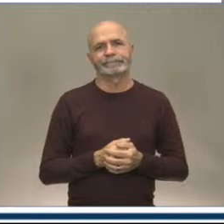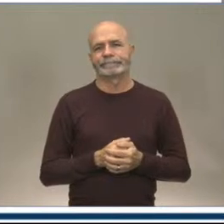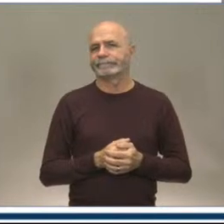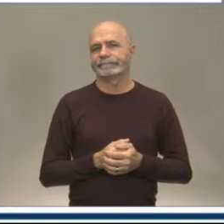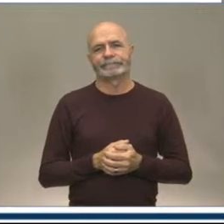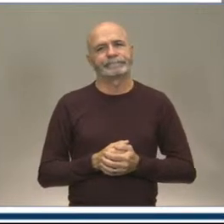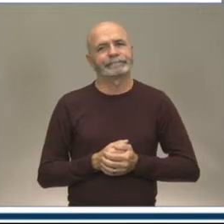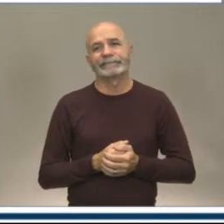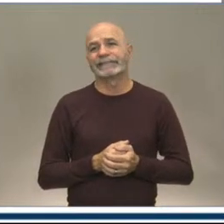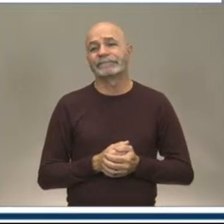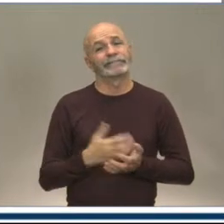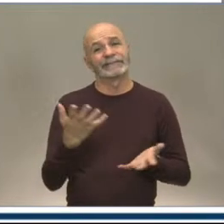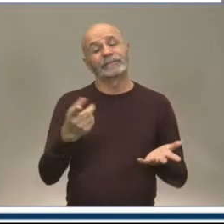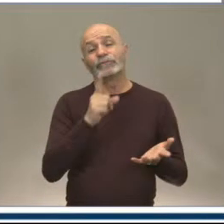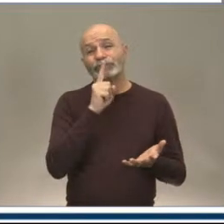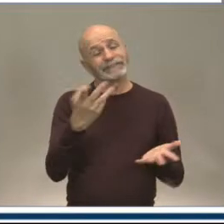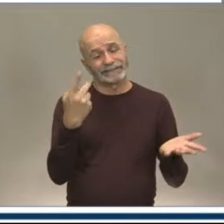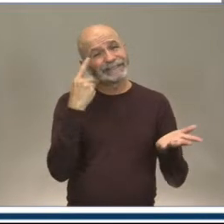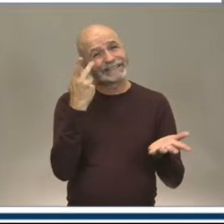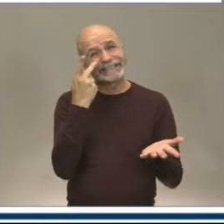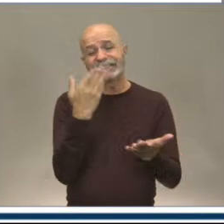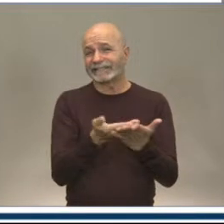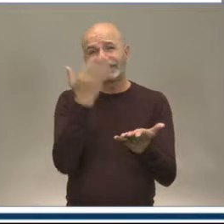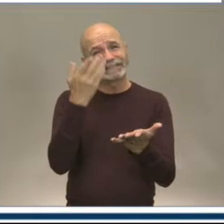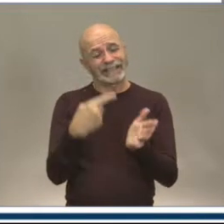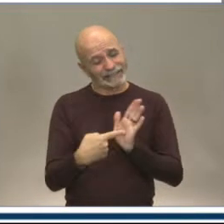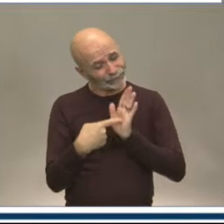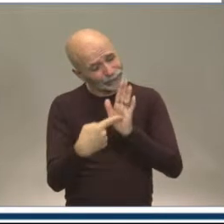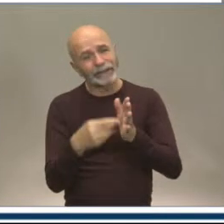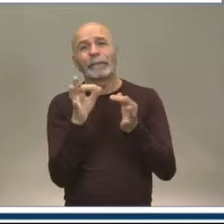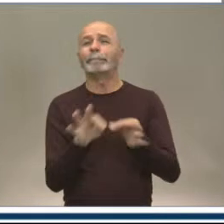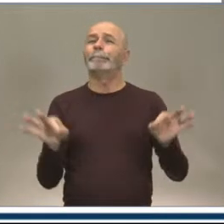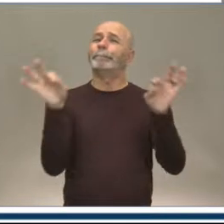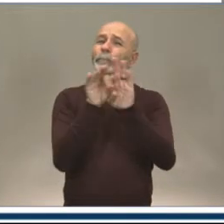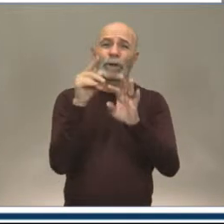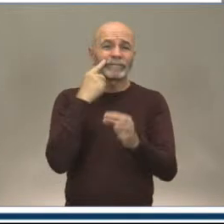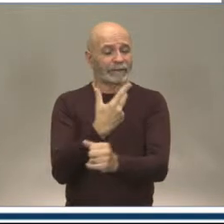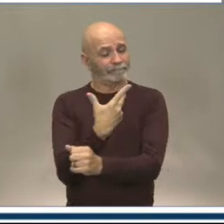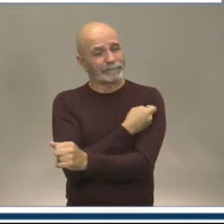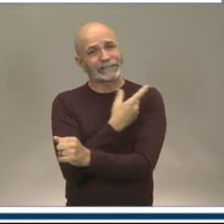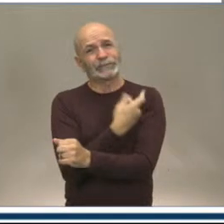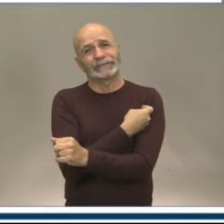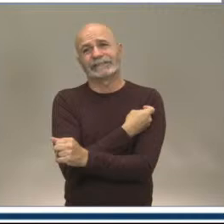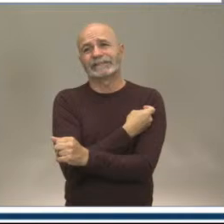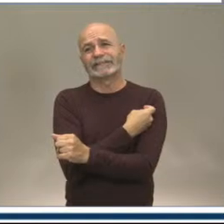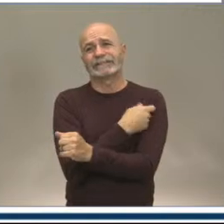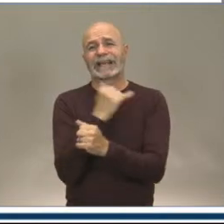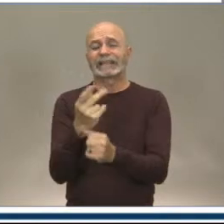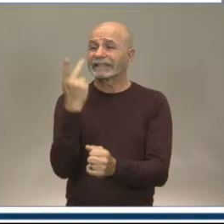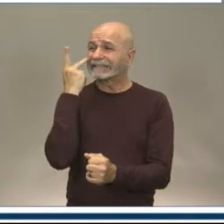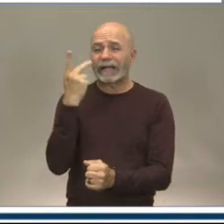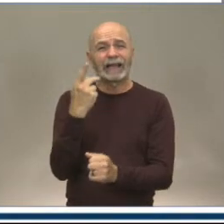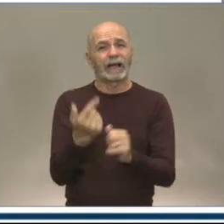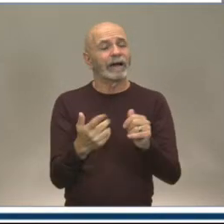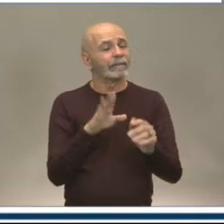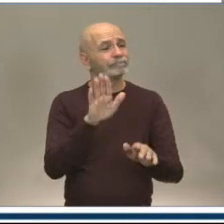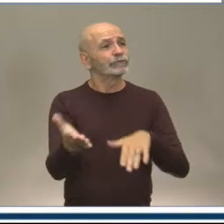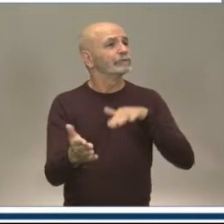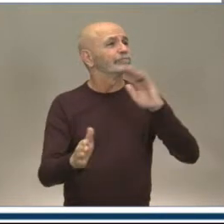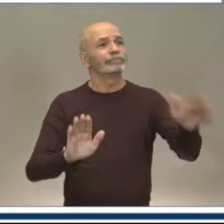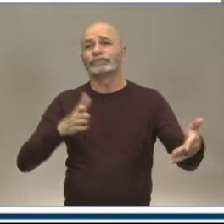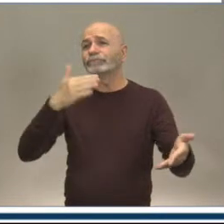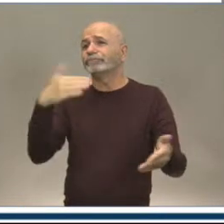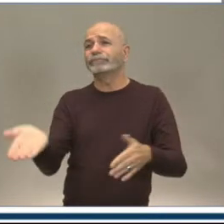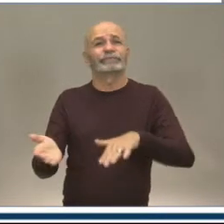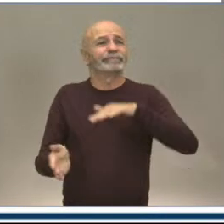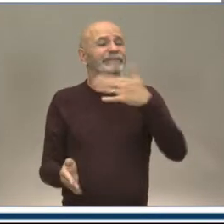get vaccinated and to follow public health measures, this is it, as we continue to see lives truly do depend on it. And in a